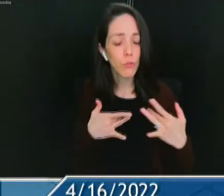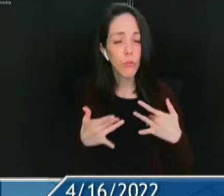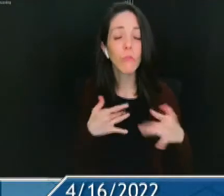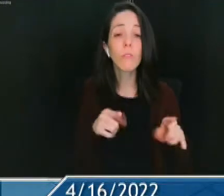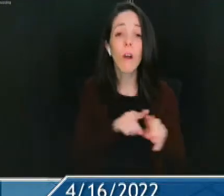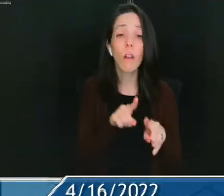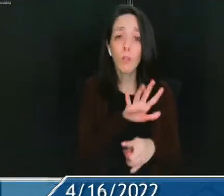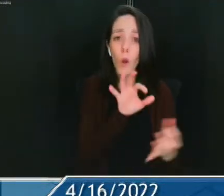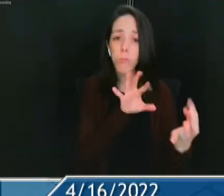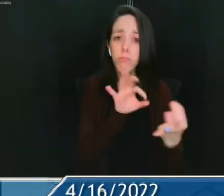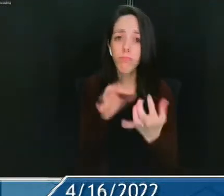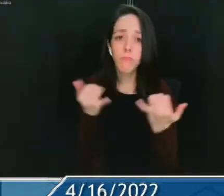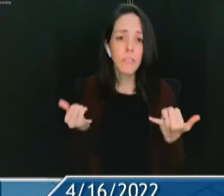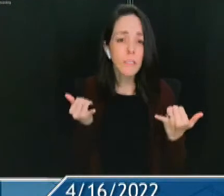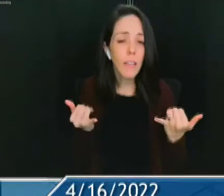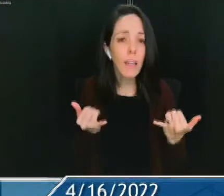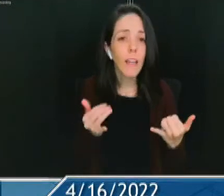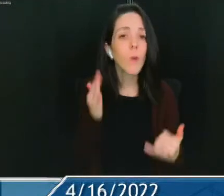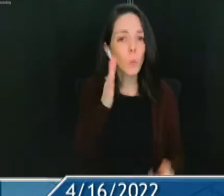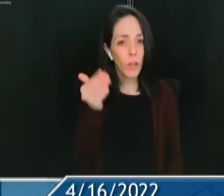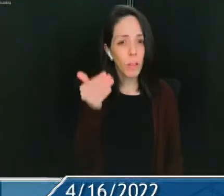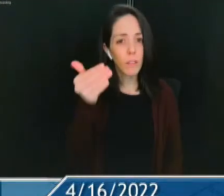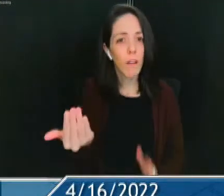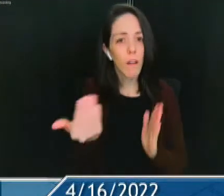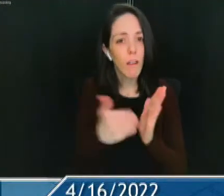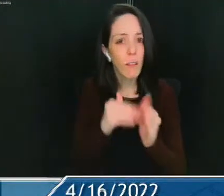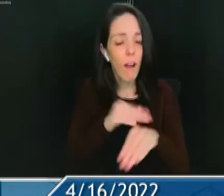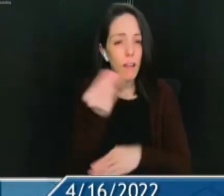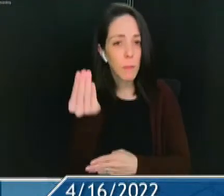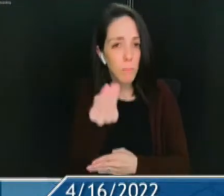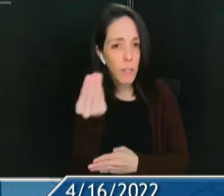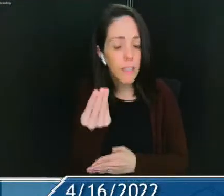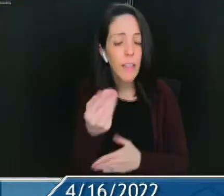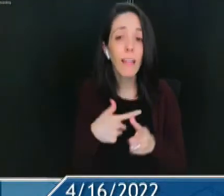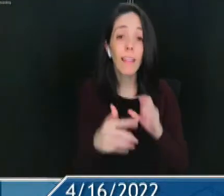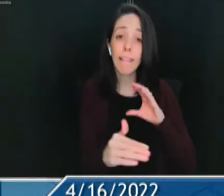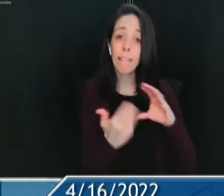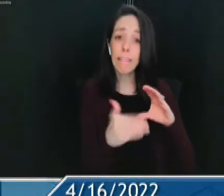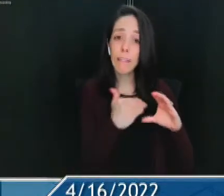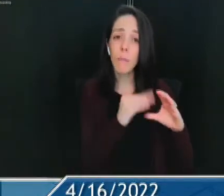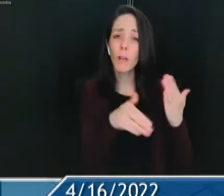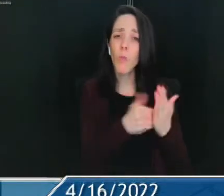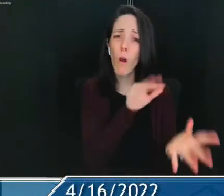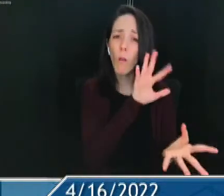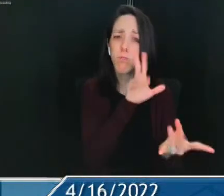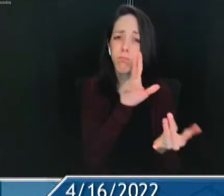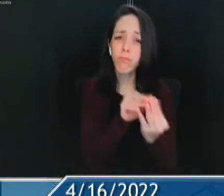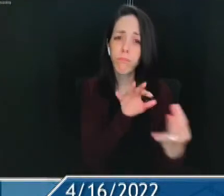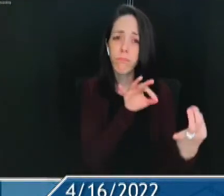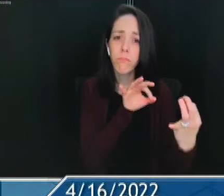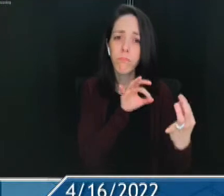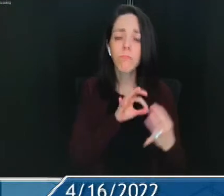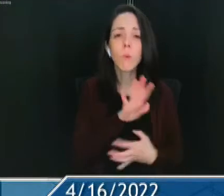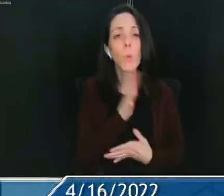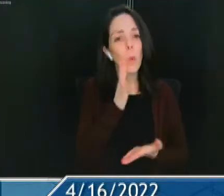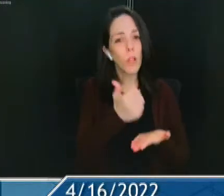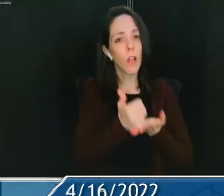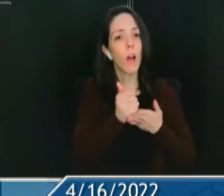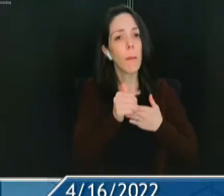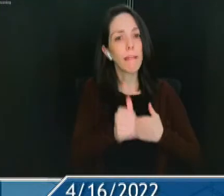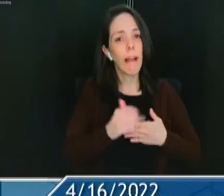as well as on Monday, as well as the feedback we received through emails and other sources, will definitely help guide my decisions as I